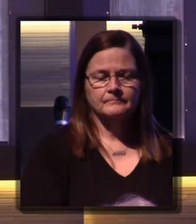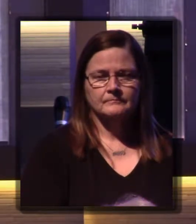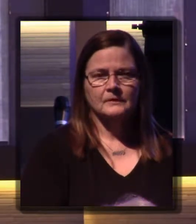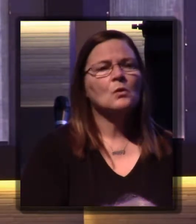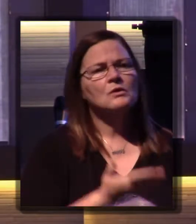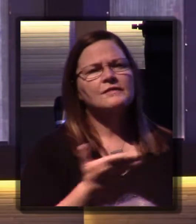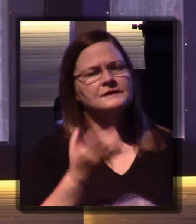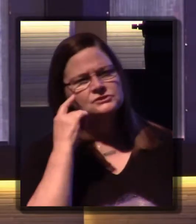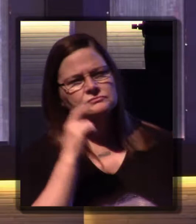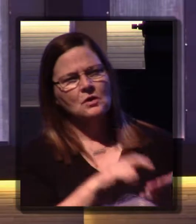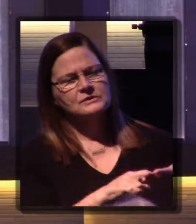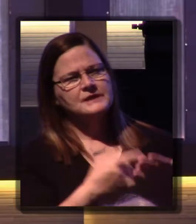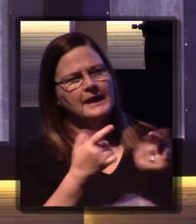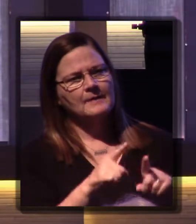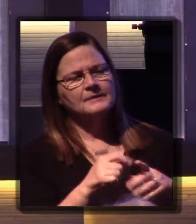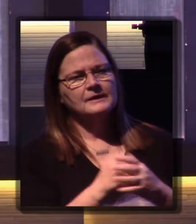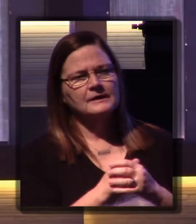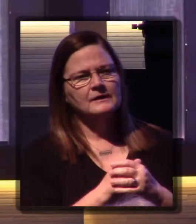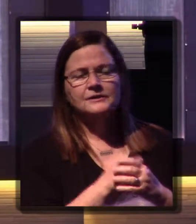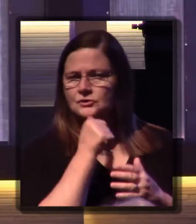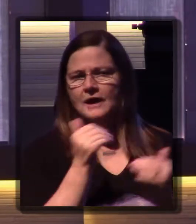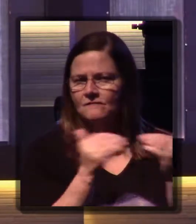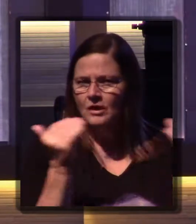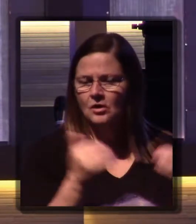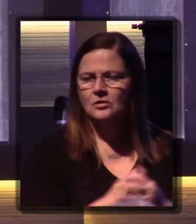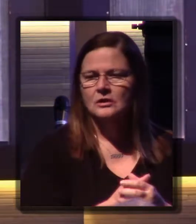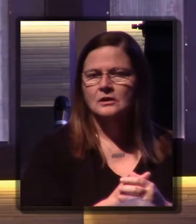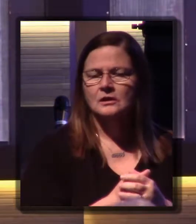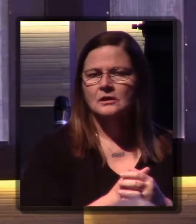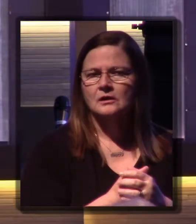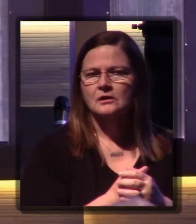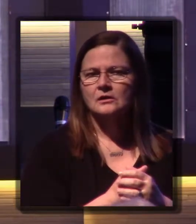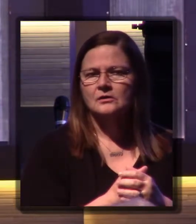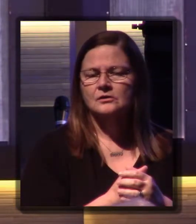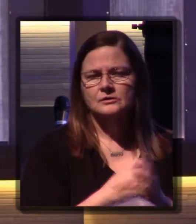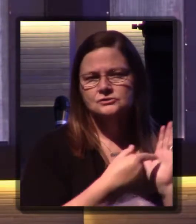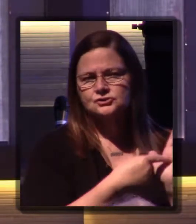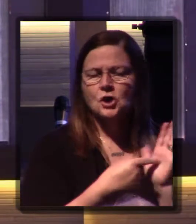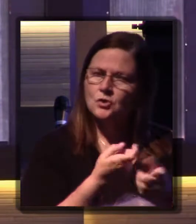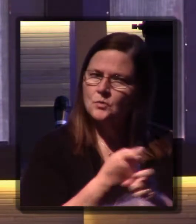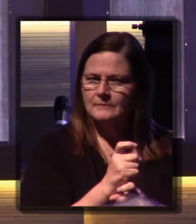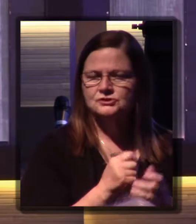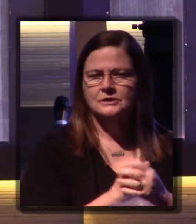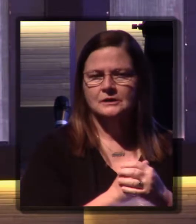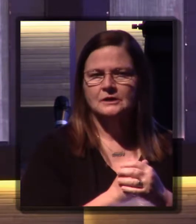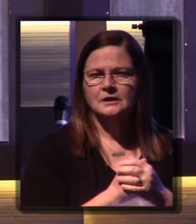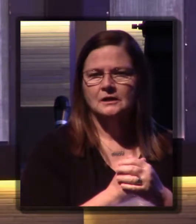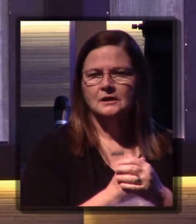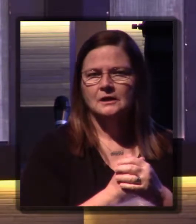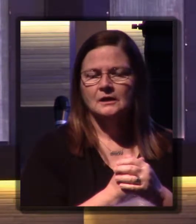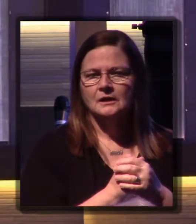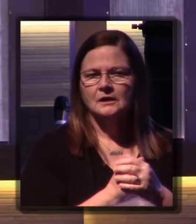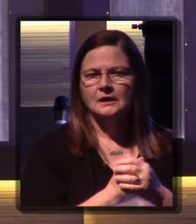nation. What are the things you see going on that are unjust, that reflect corruption, and